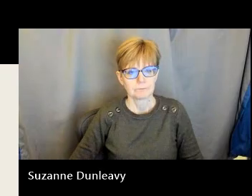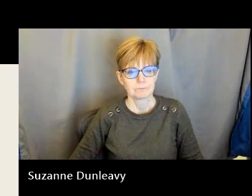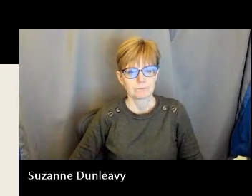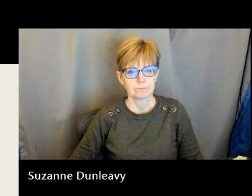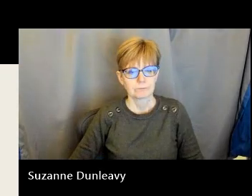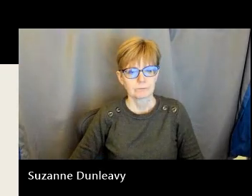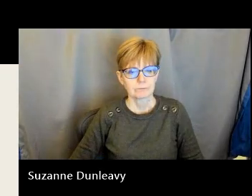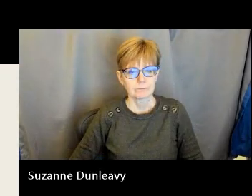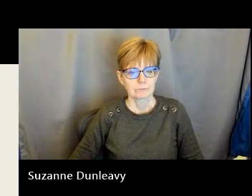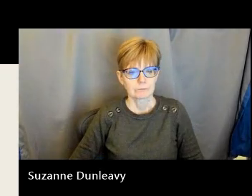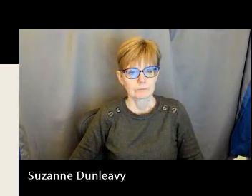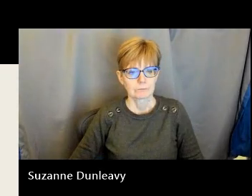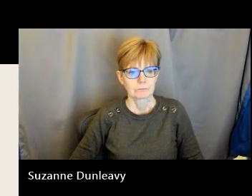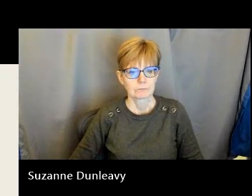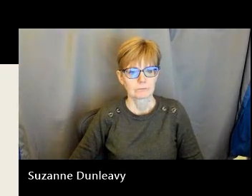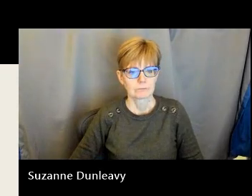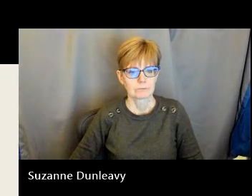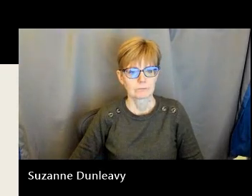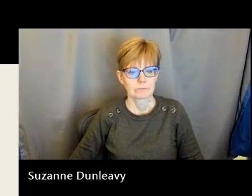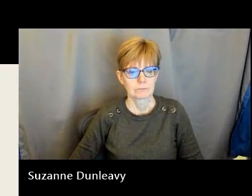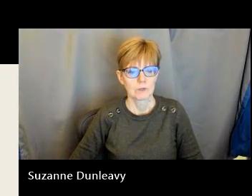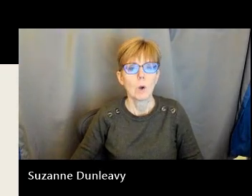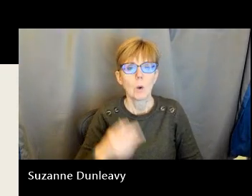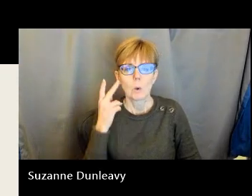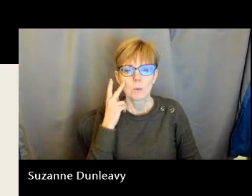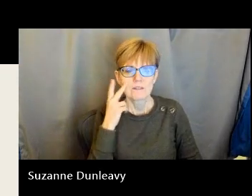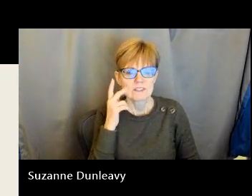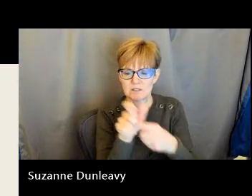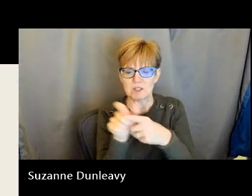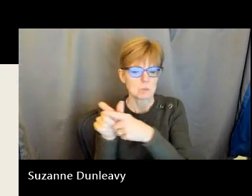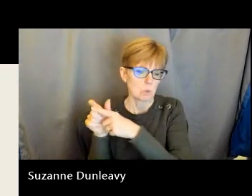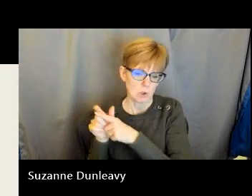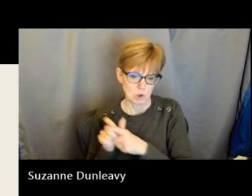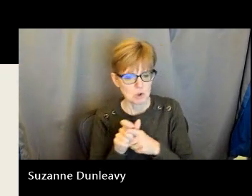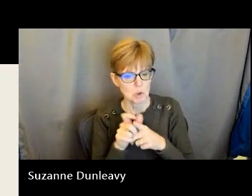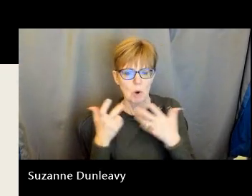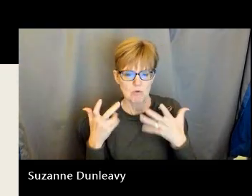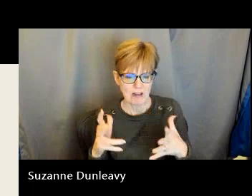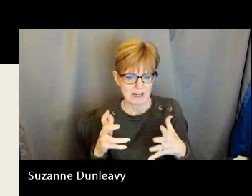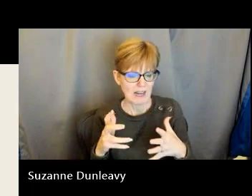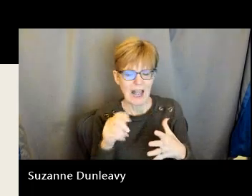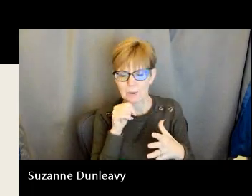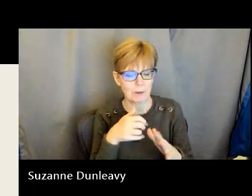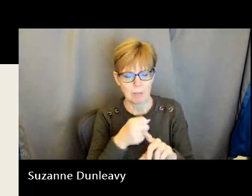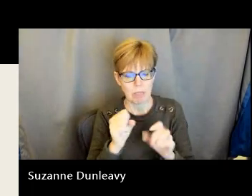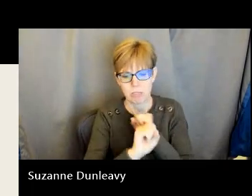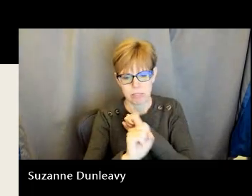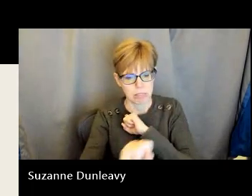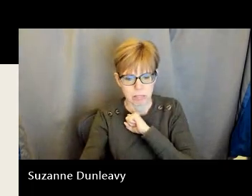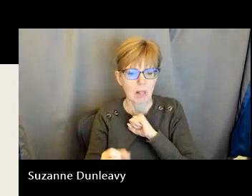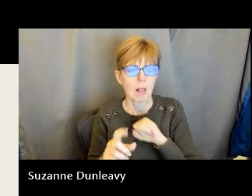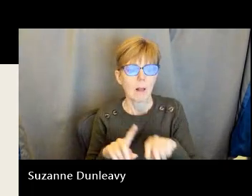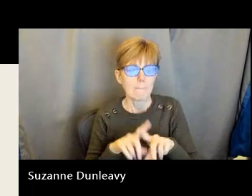I'll use these terms. We've seen these terms. I don't want to spend my time here, but I just think it's important for us to